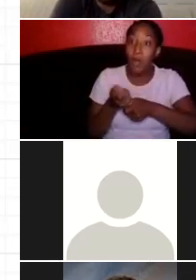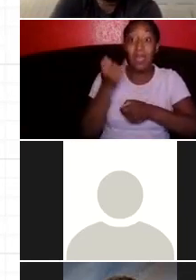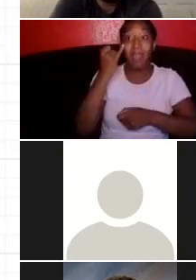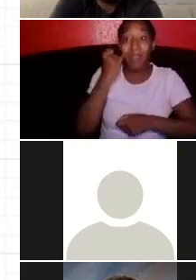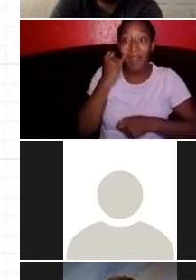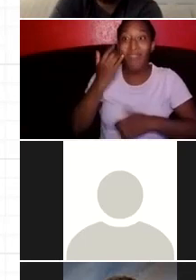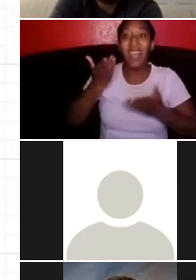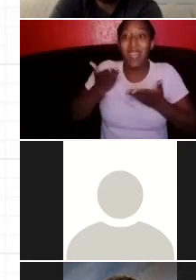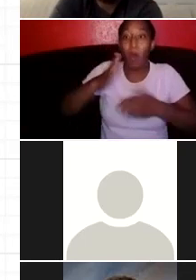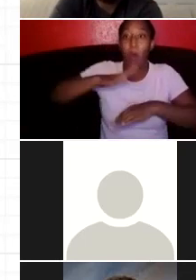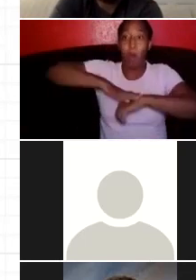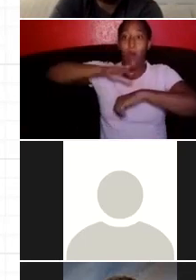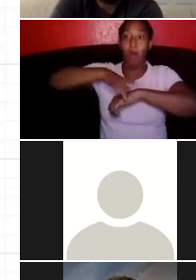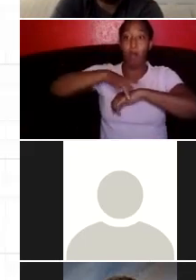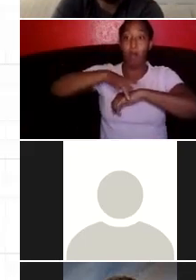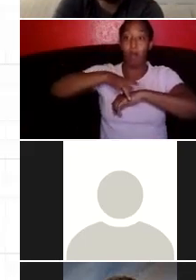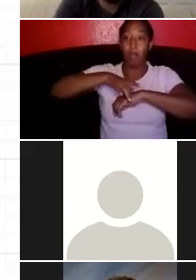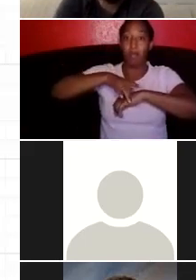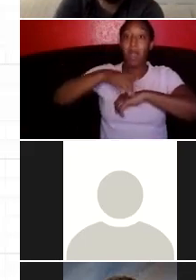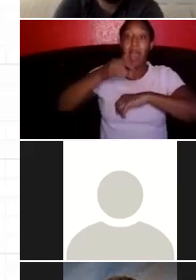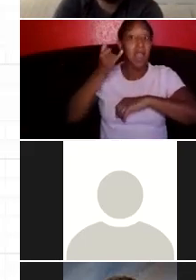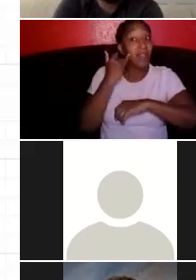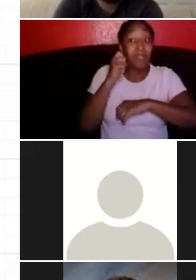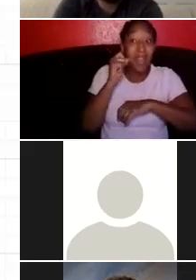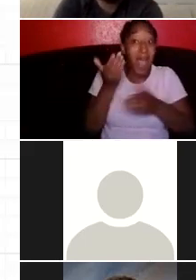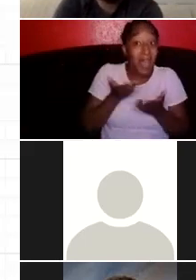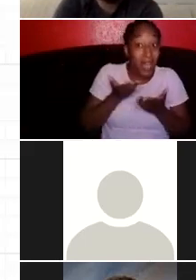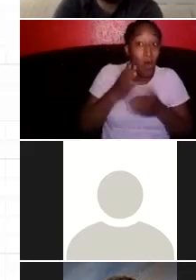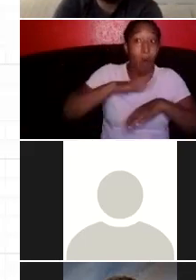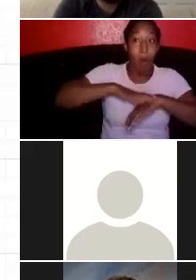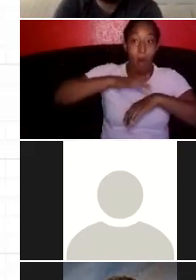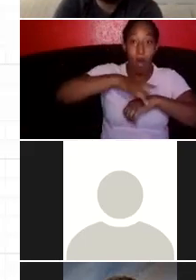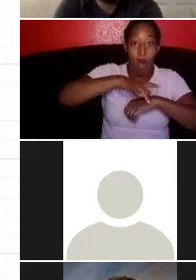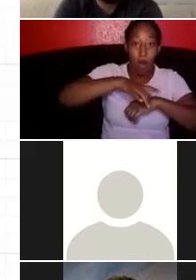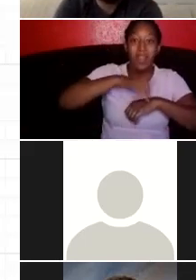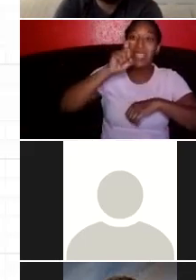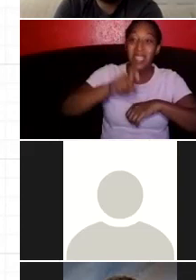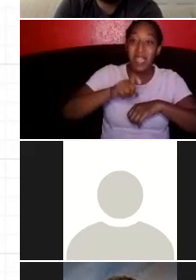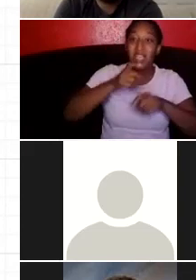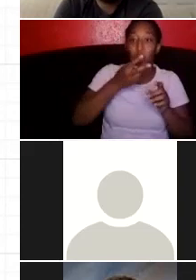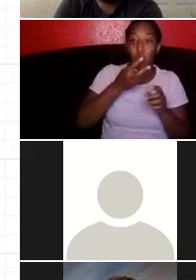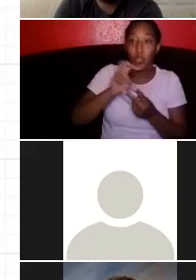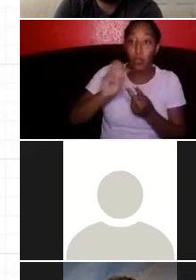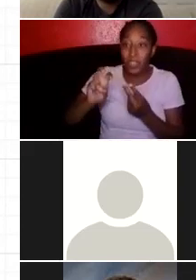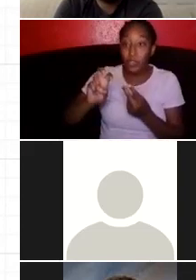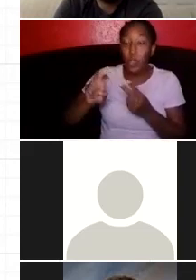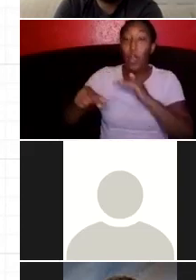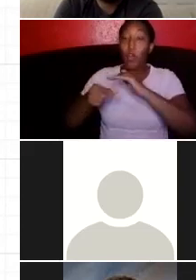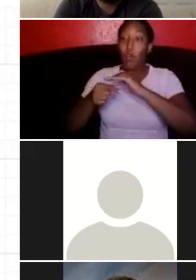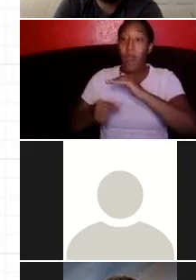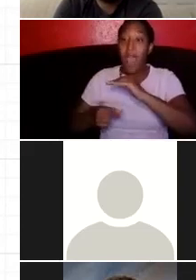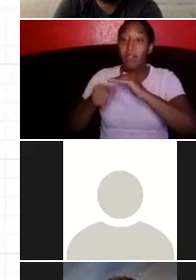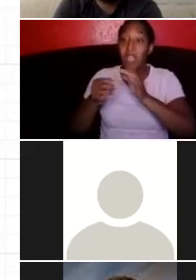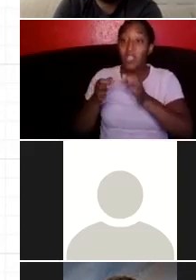to the gravitation formula to figure out how much force of attraction. Okay?